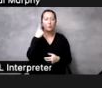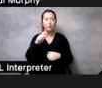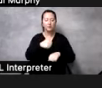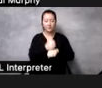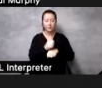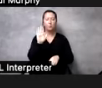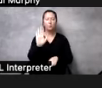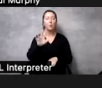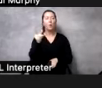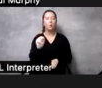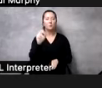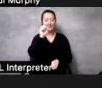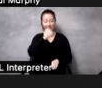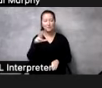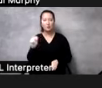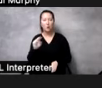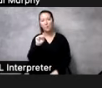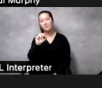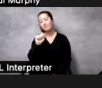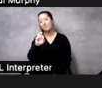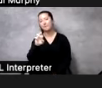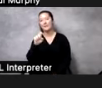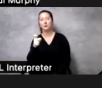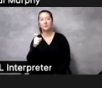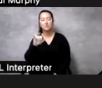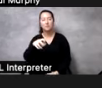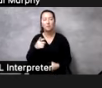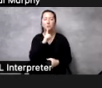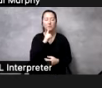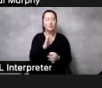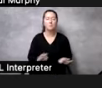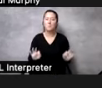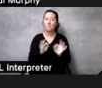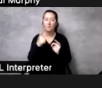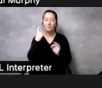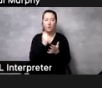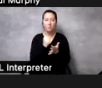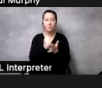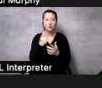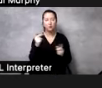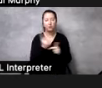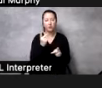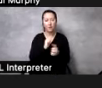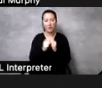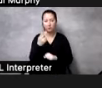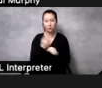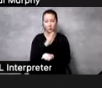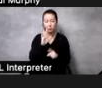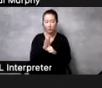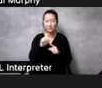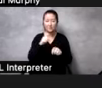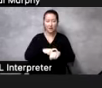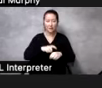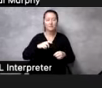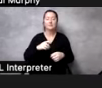yes-no matrix. And really, this is the key to helping to reorganize the way you spend time, is developing your own